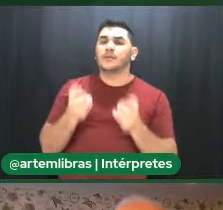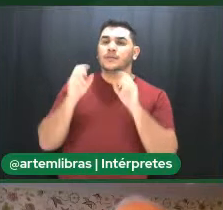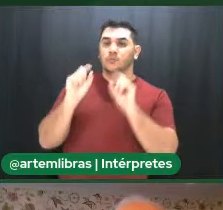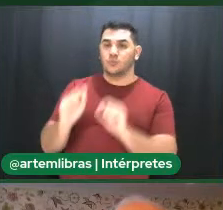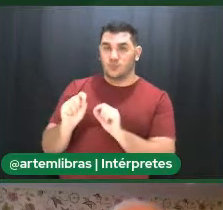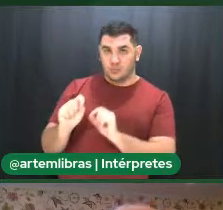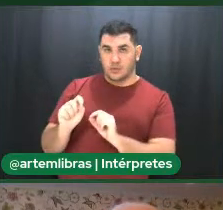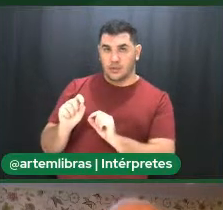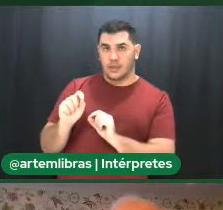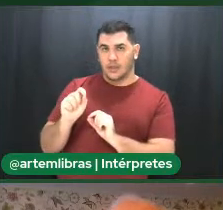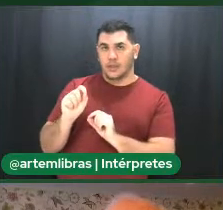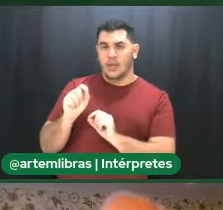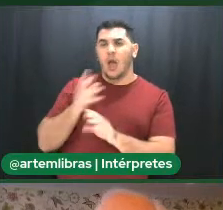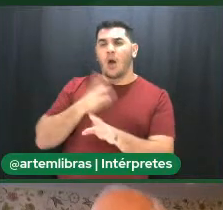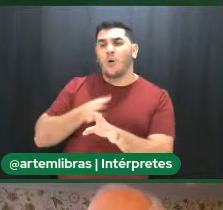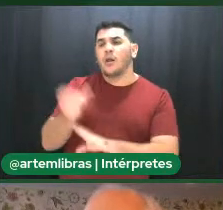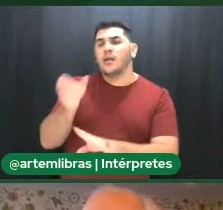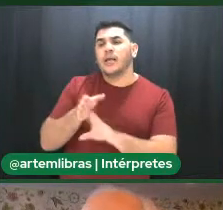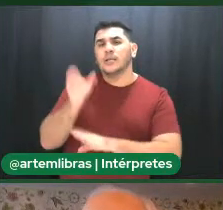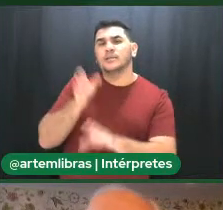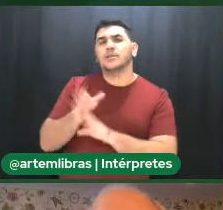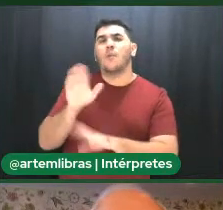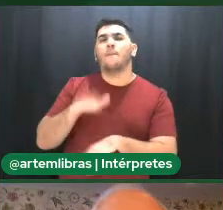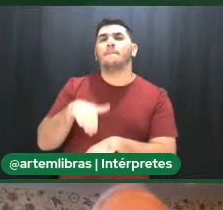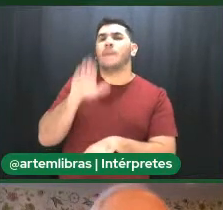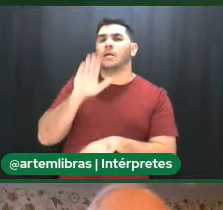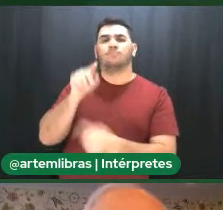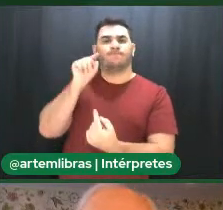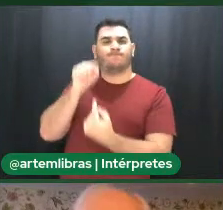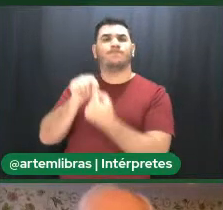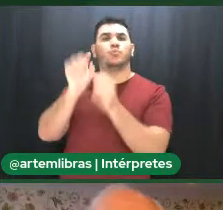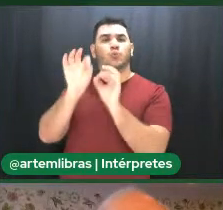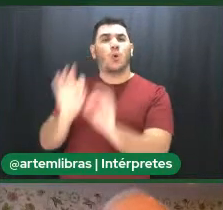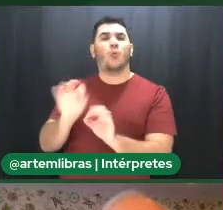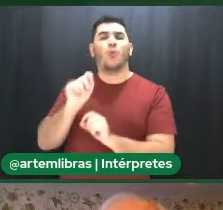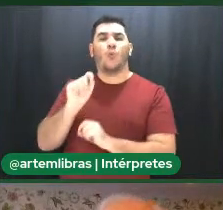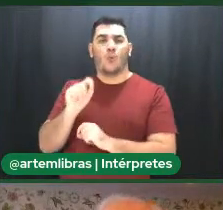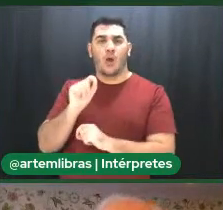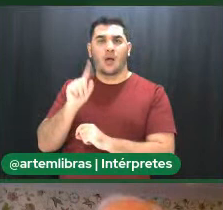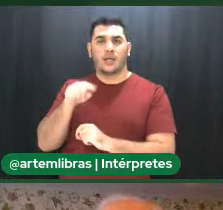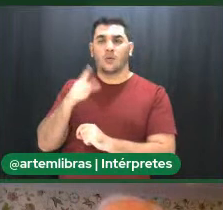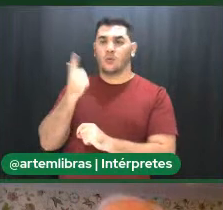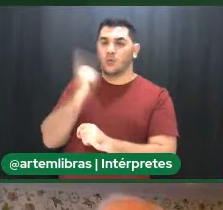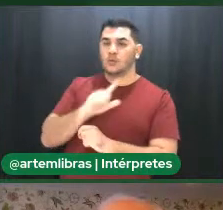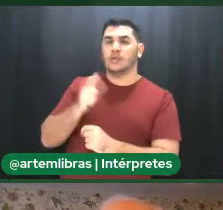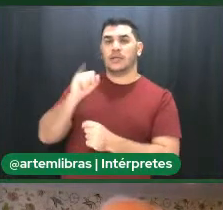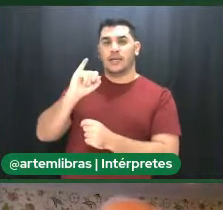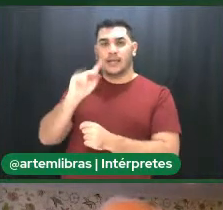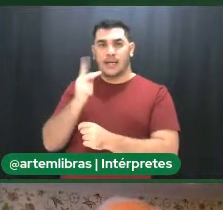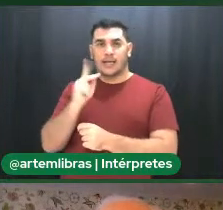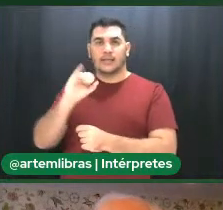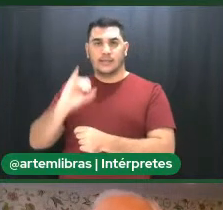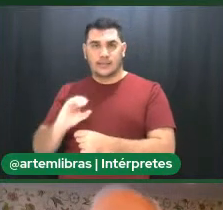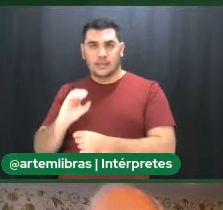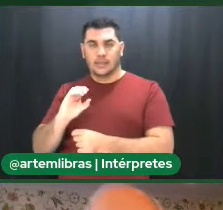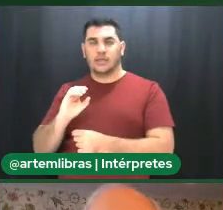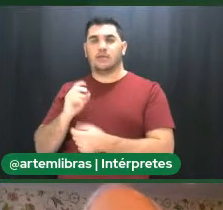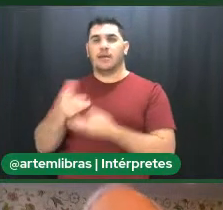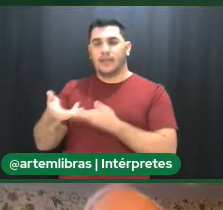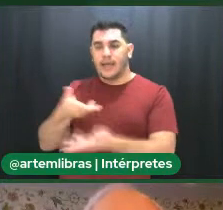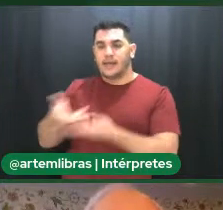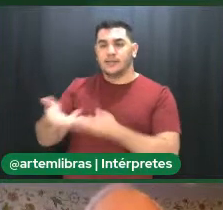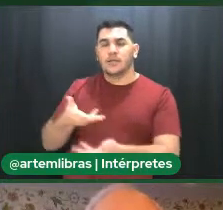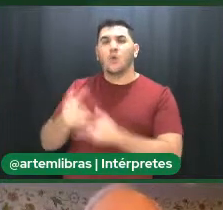the team of software engineers of 3, 4, 5, or 15 people who work together